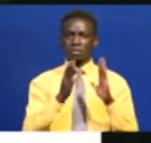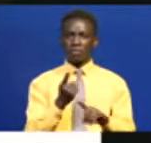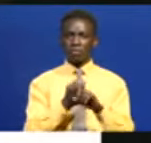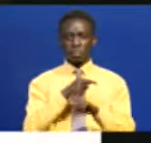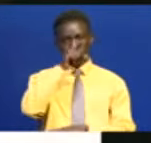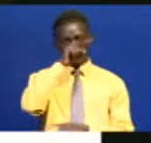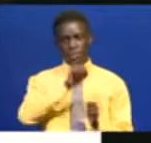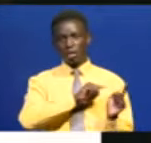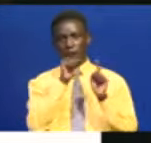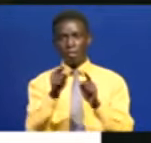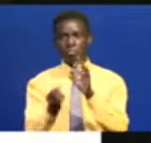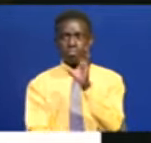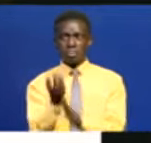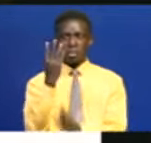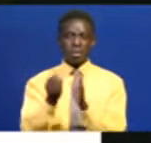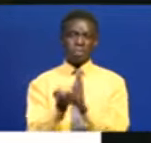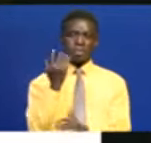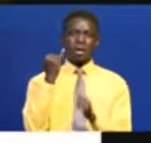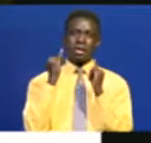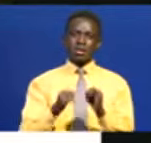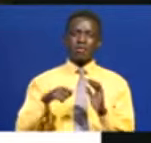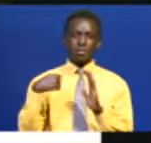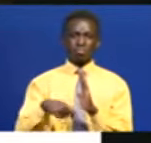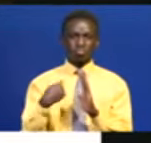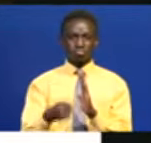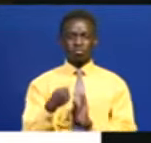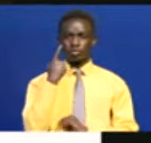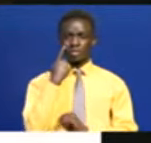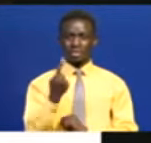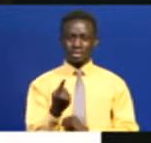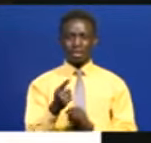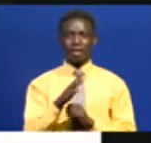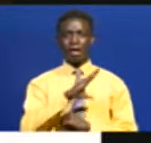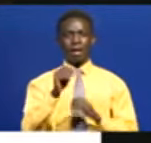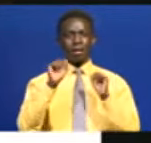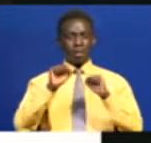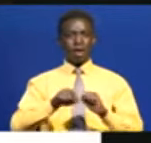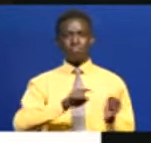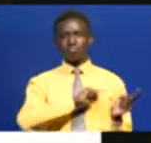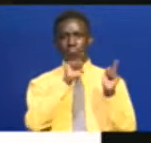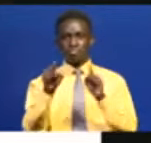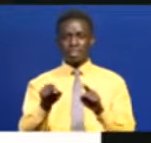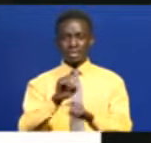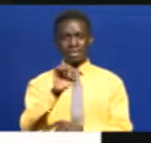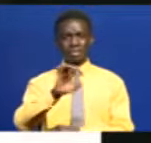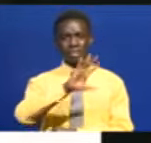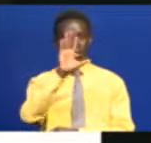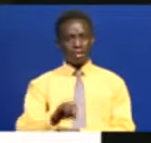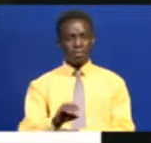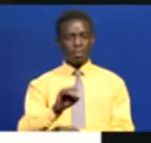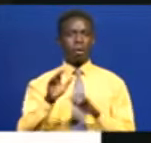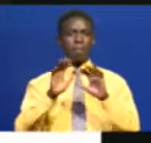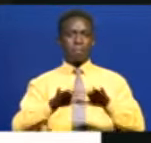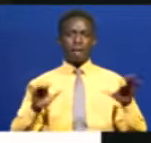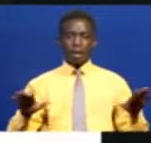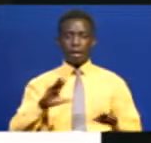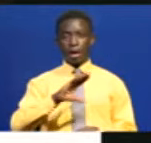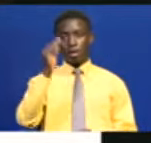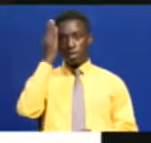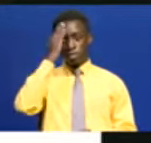new storage house, new manufacturing areas to enter the East Africa market. And you know,